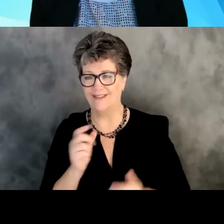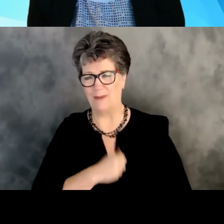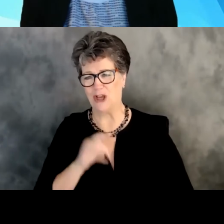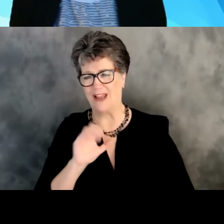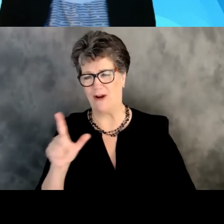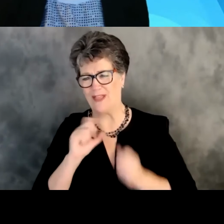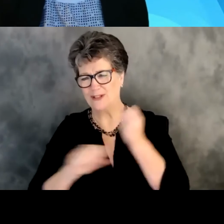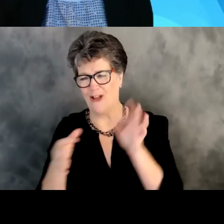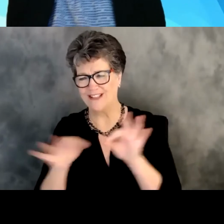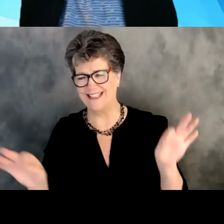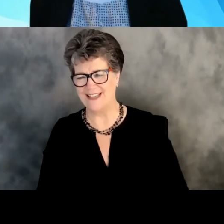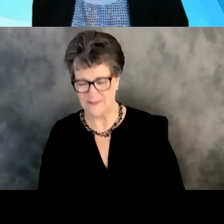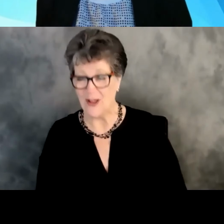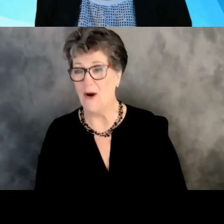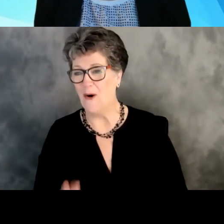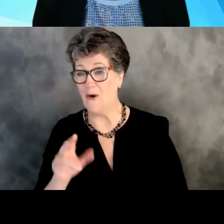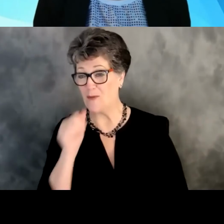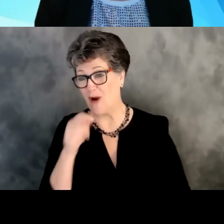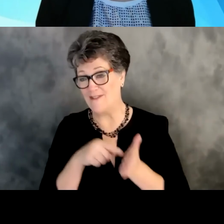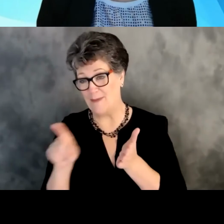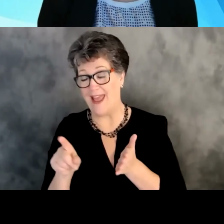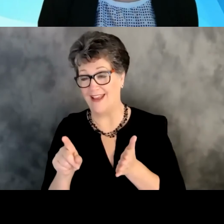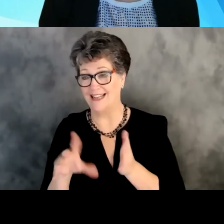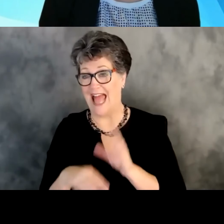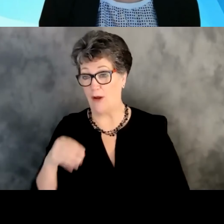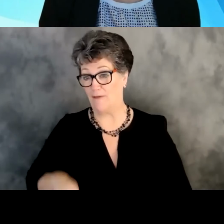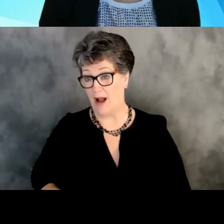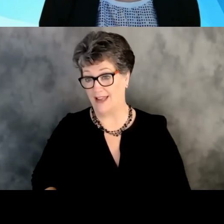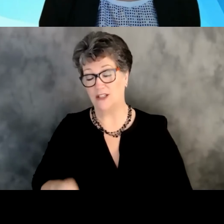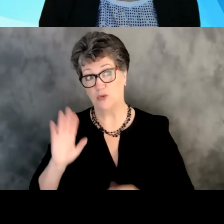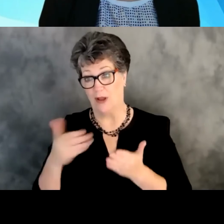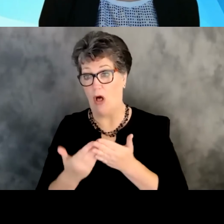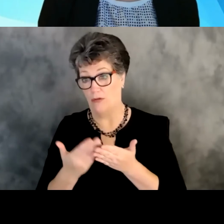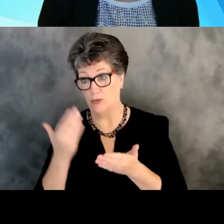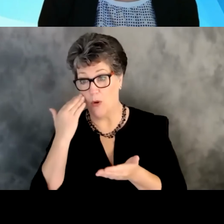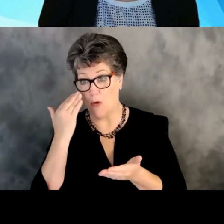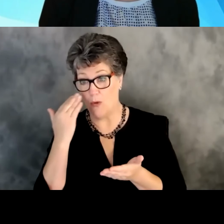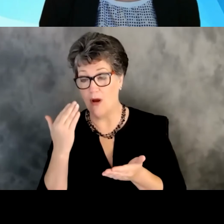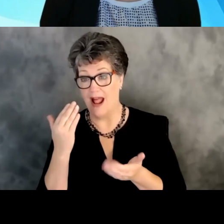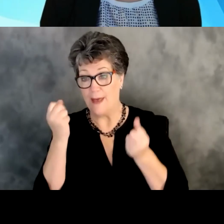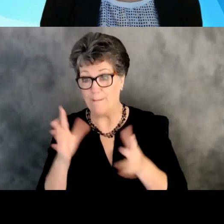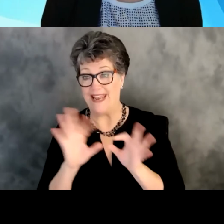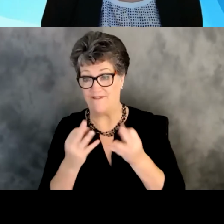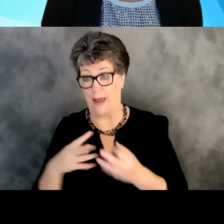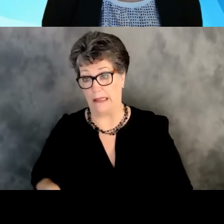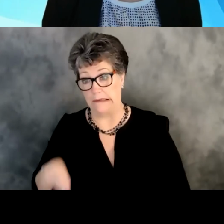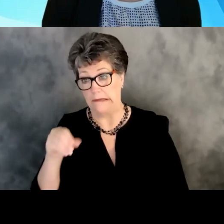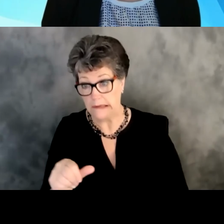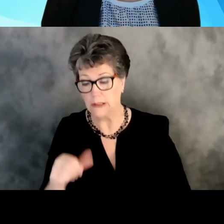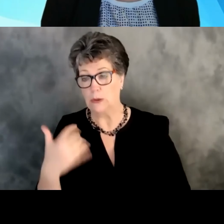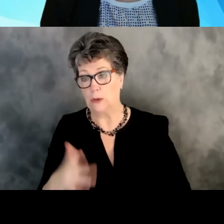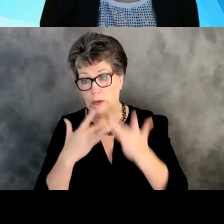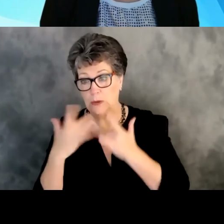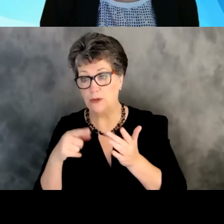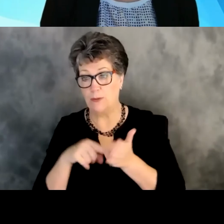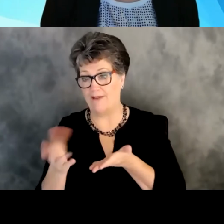was a long sentence. Or private pay, out of pocket, which of course we all know is where many families stretch to pay for these